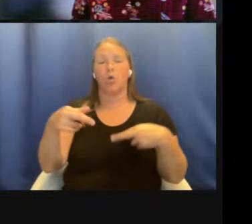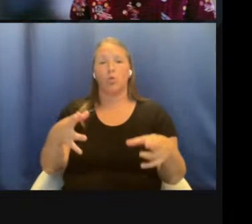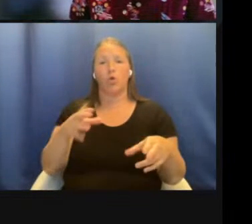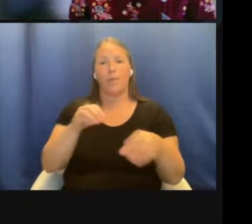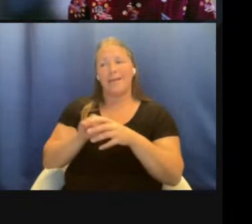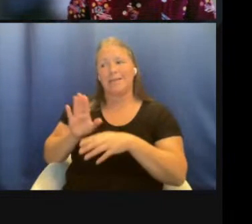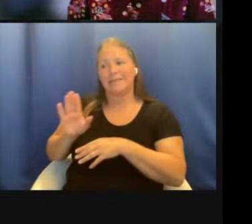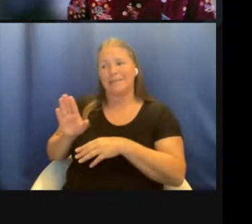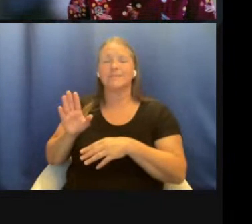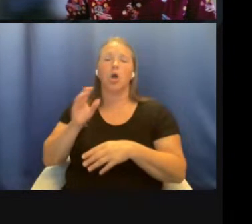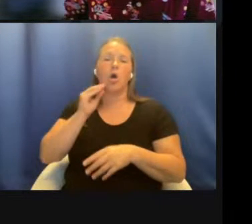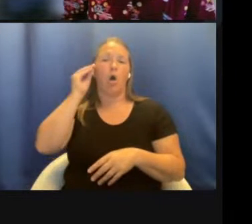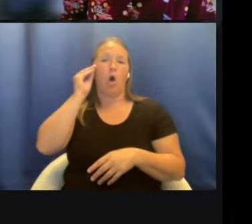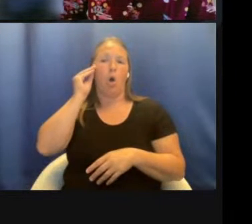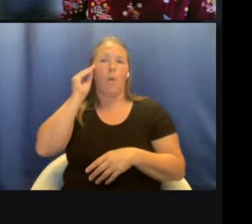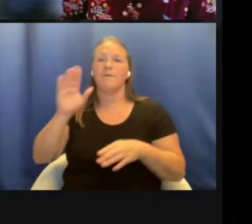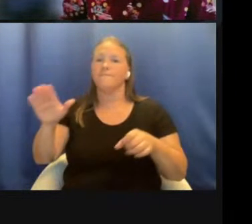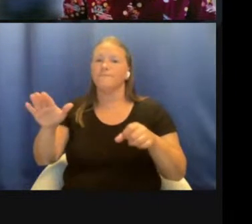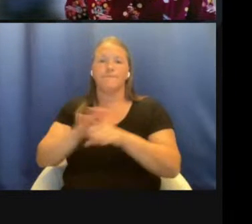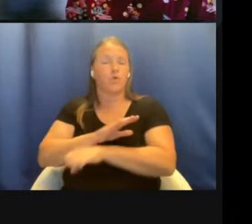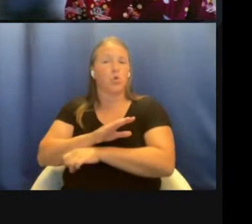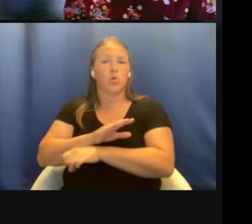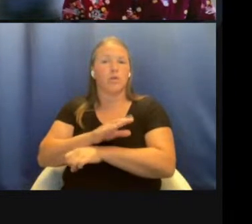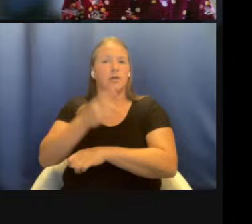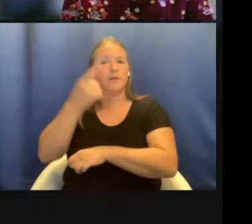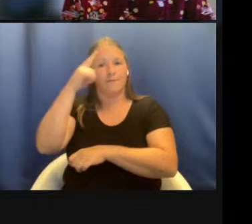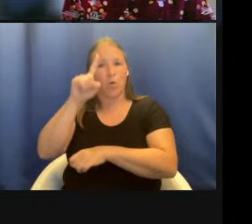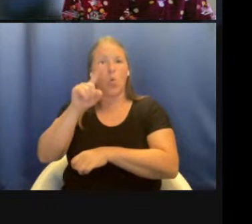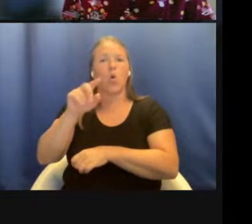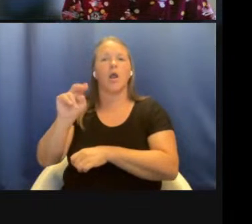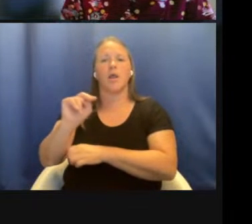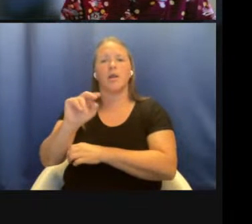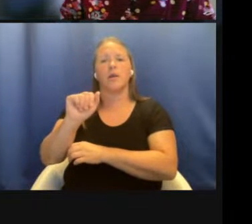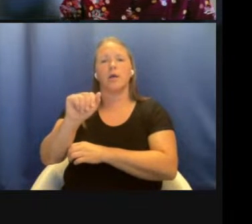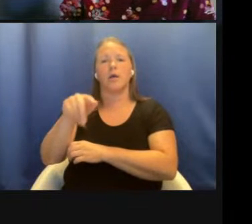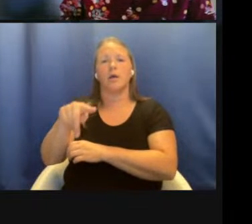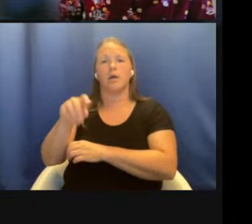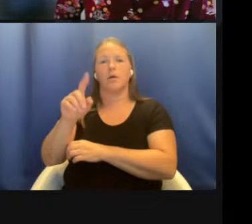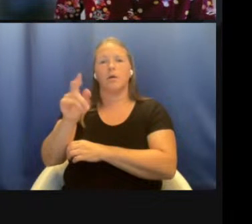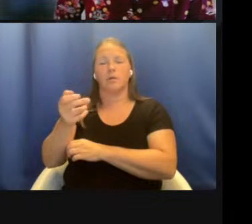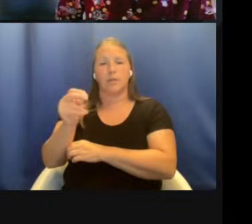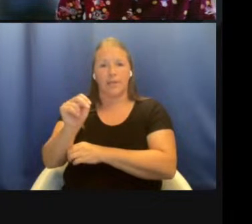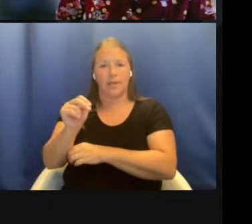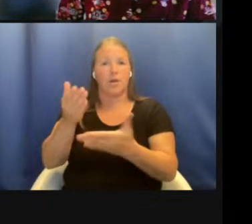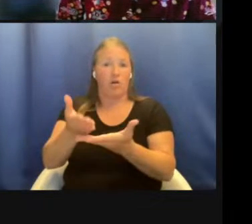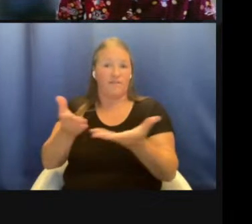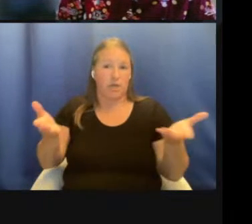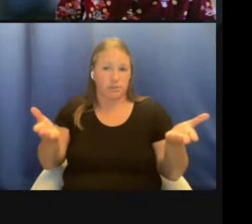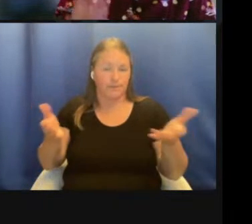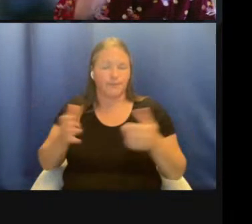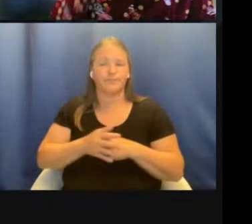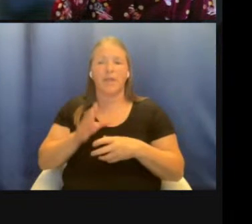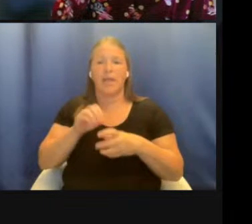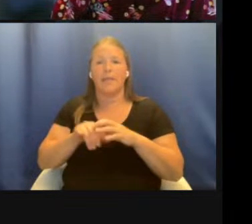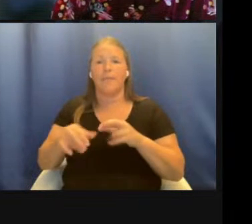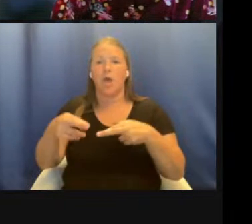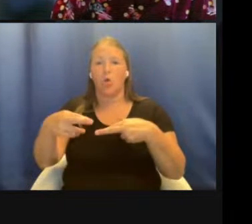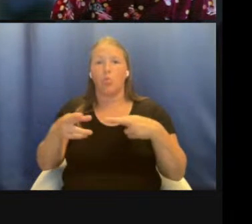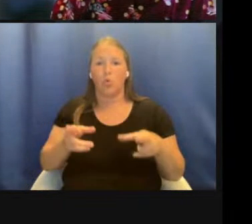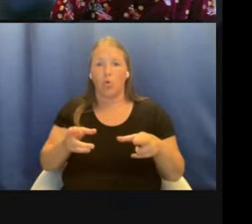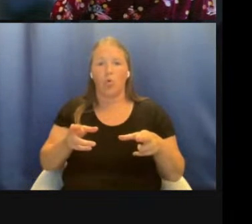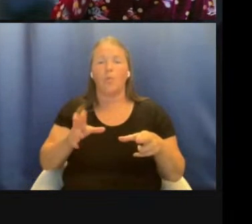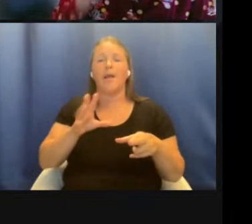Napoleonic artifacts. It is ultimately this room and the other possessions that he had inherited